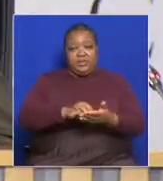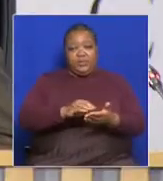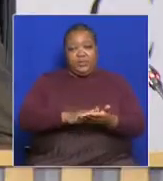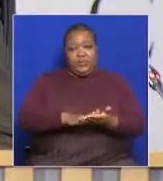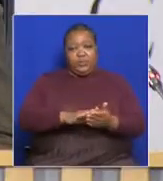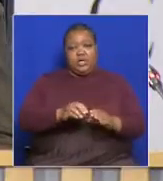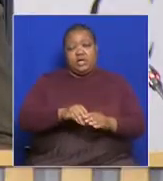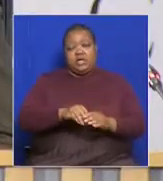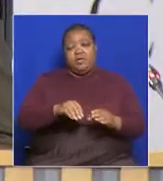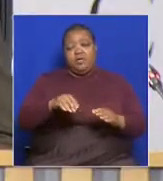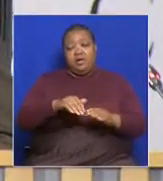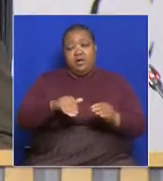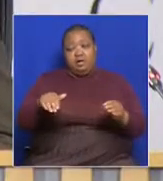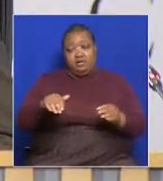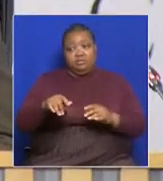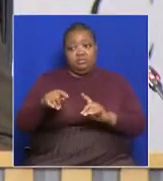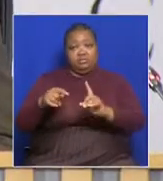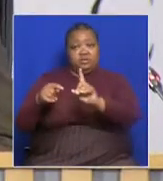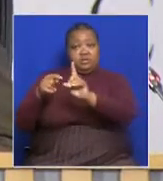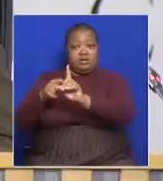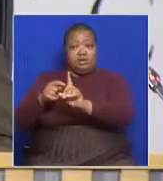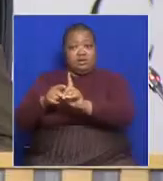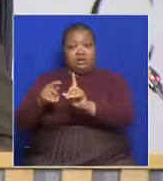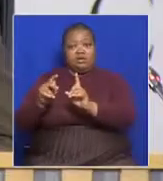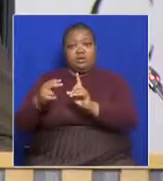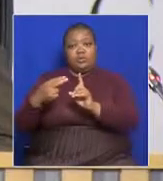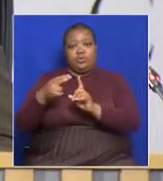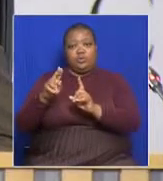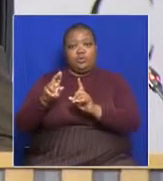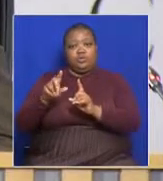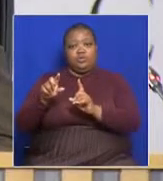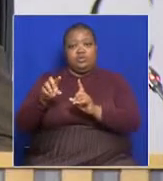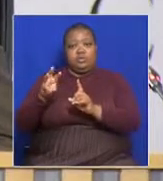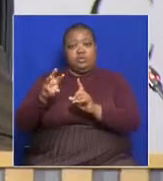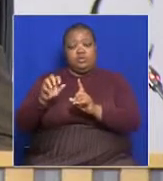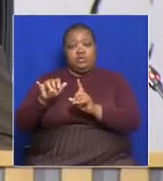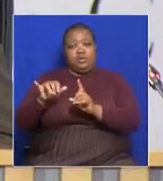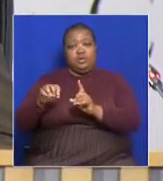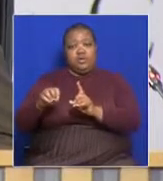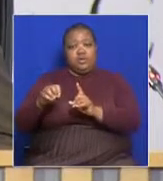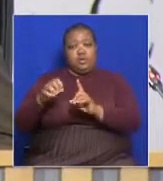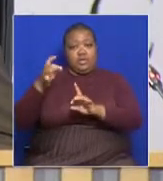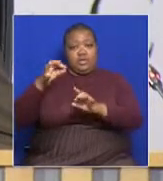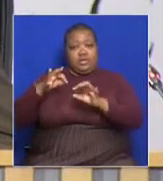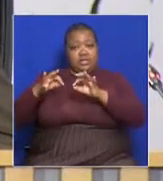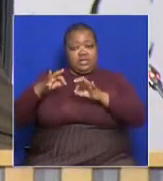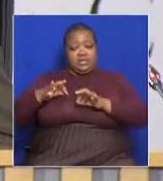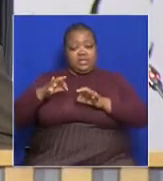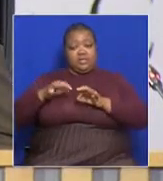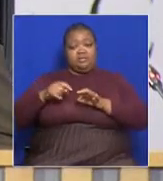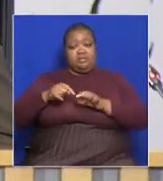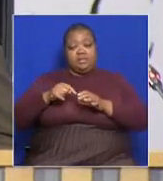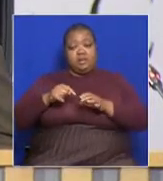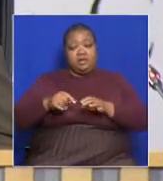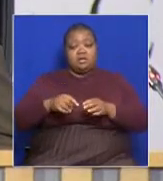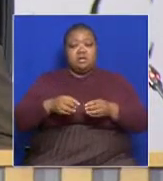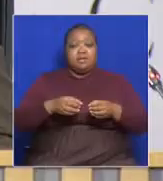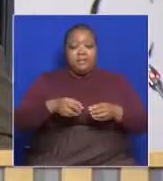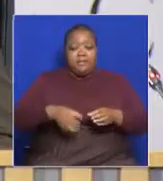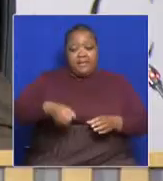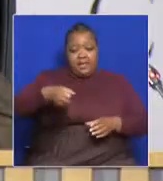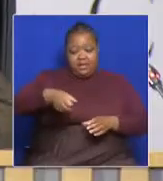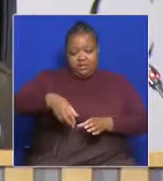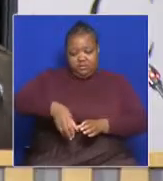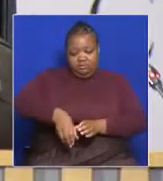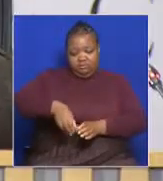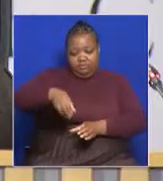explained to me, you can open a bag, make an incision on the brick, take out a minute quantity of